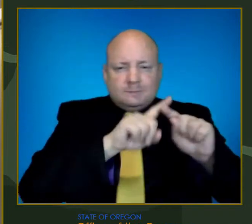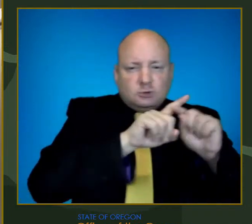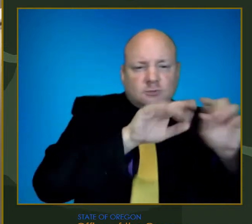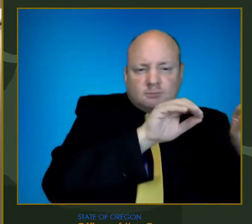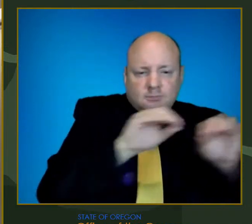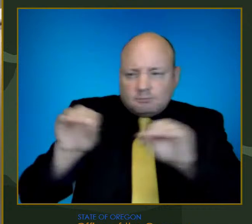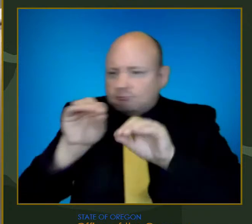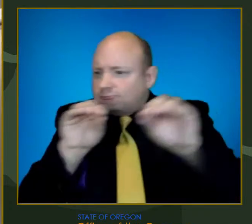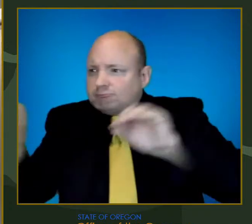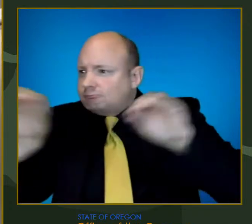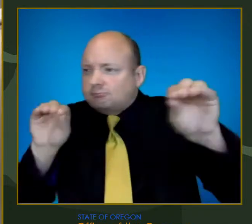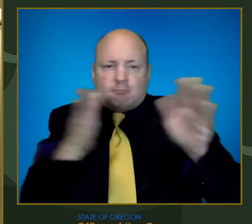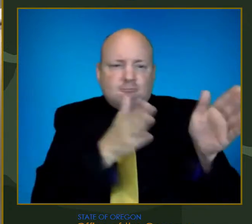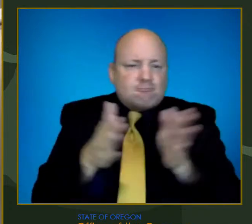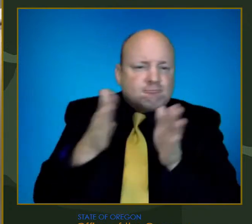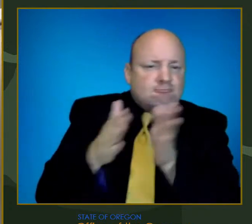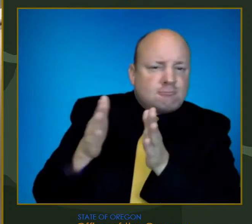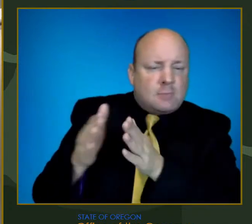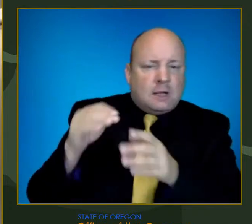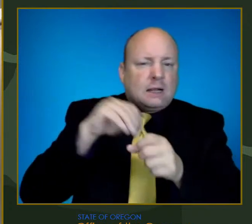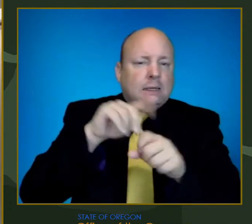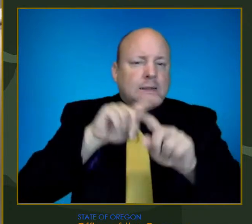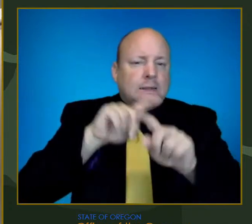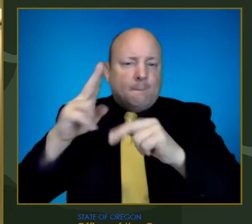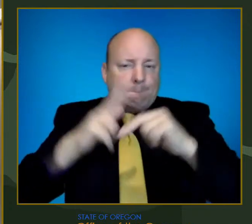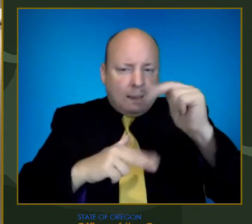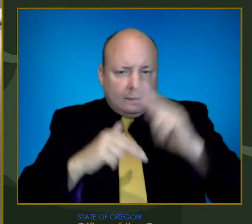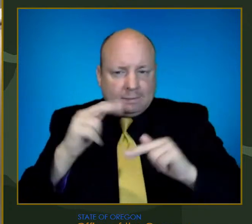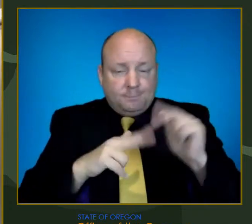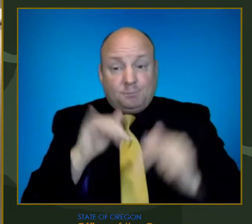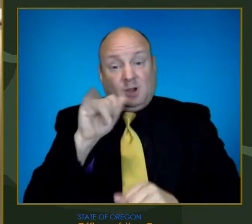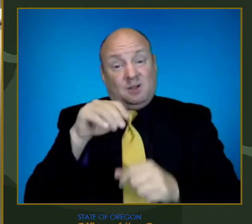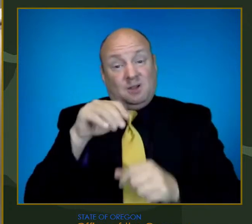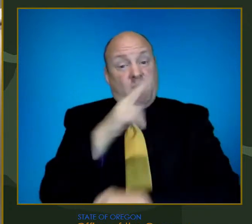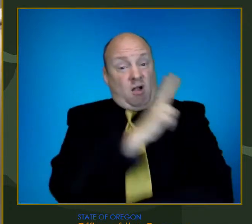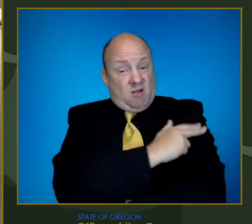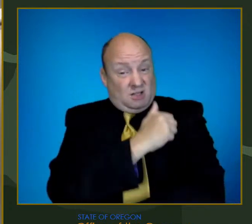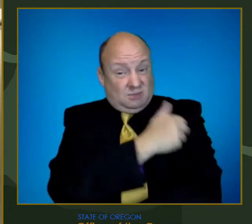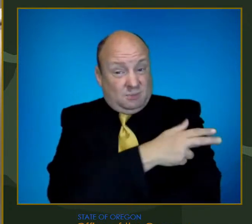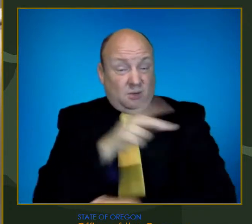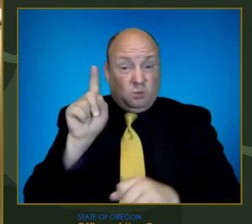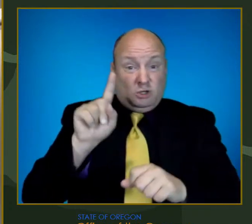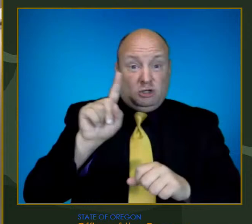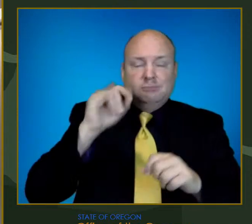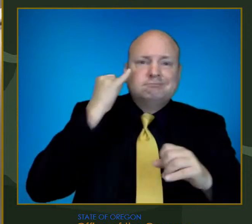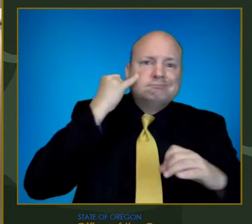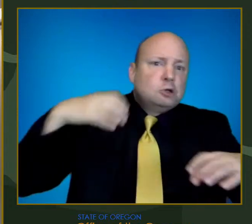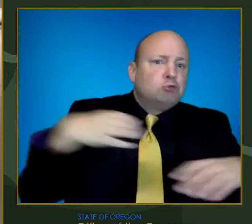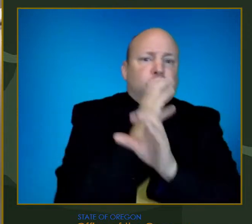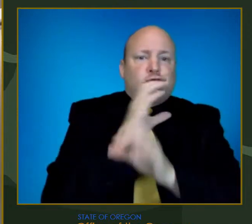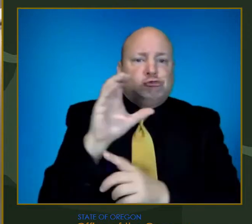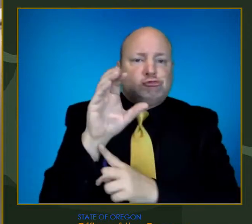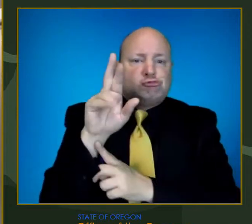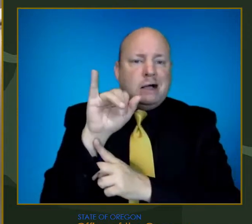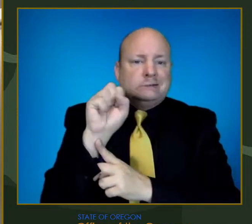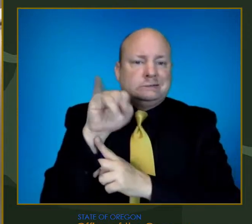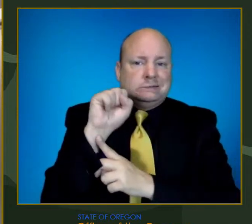that our hospitals and health systems are in crisis, and we need everything possible to be done to help at this